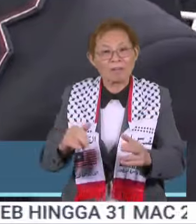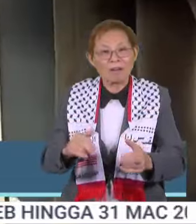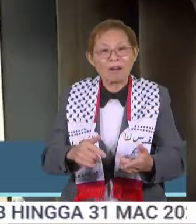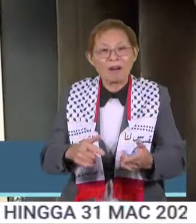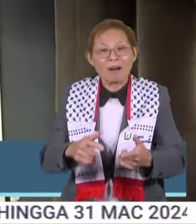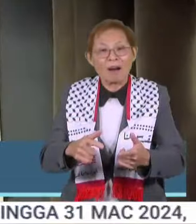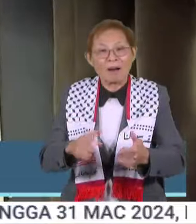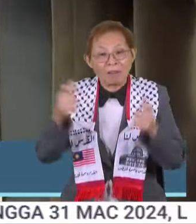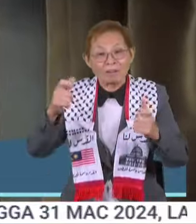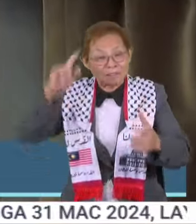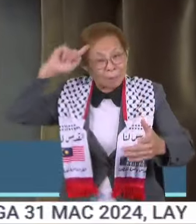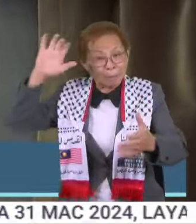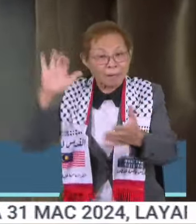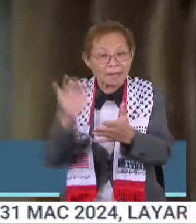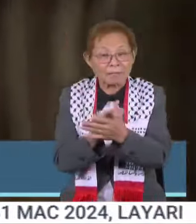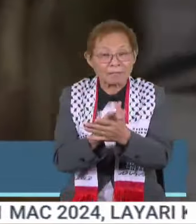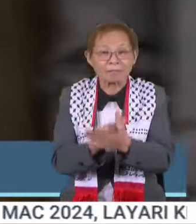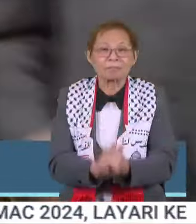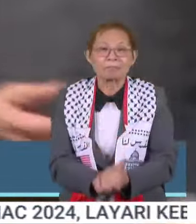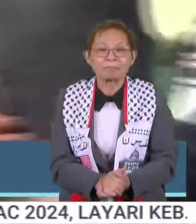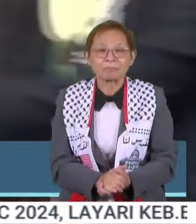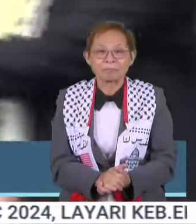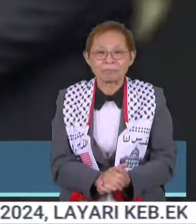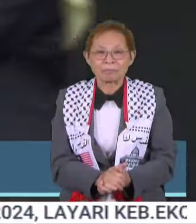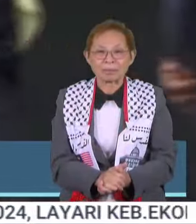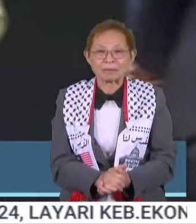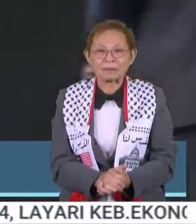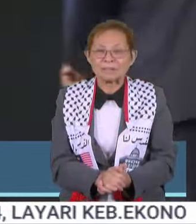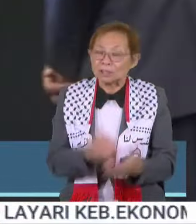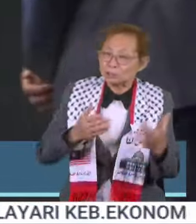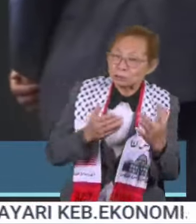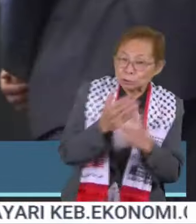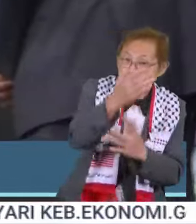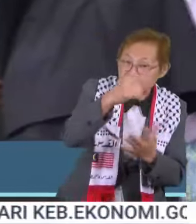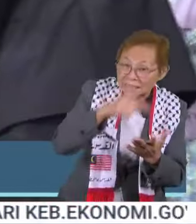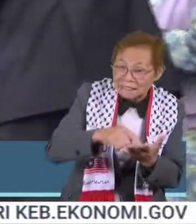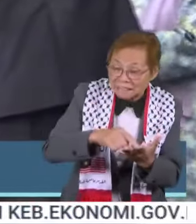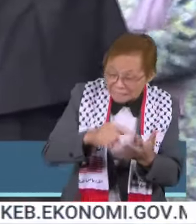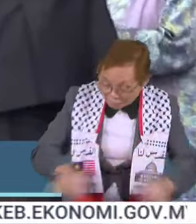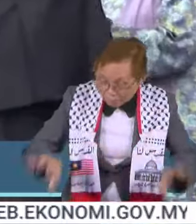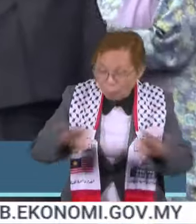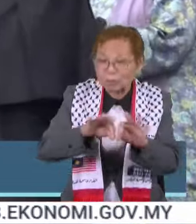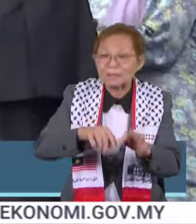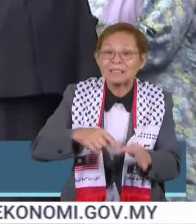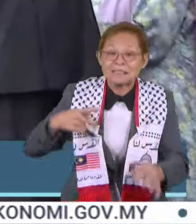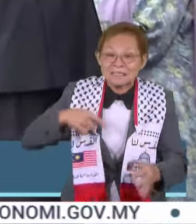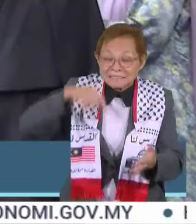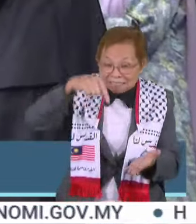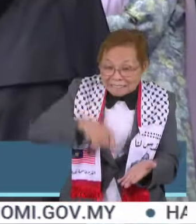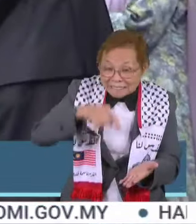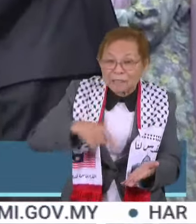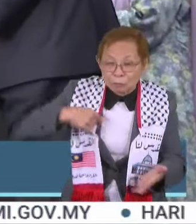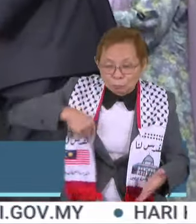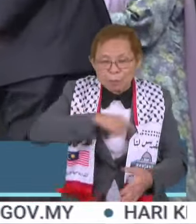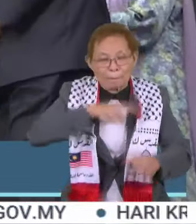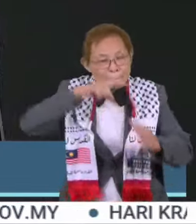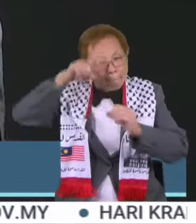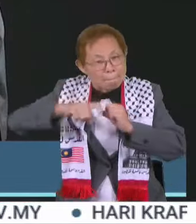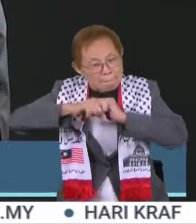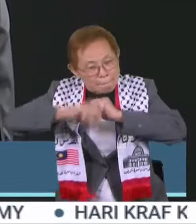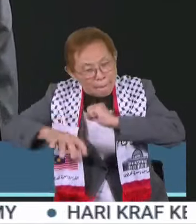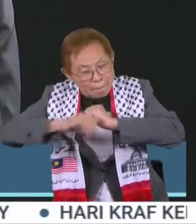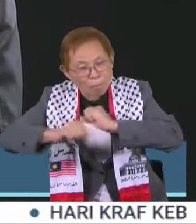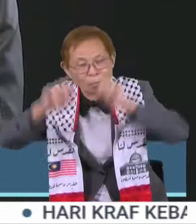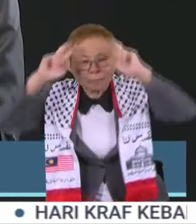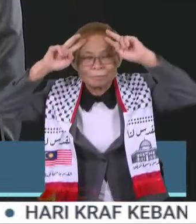belief through deeds. This is important through deeds, which means we must promote